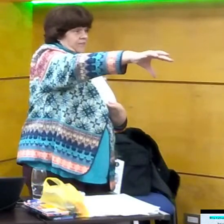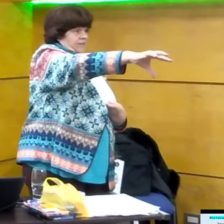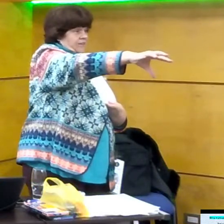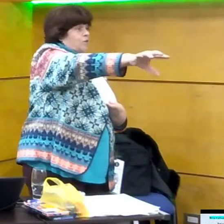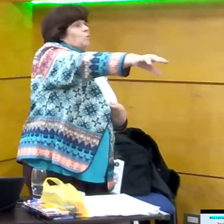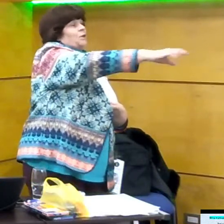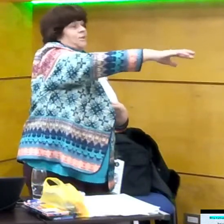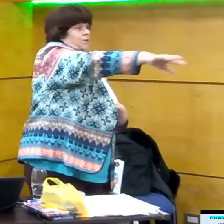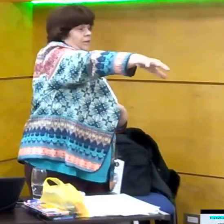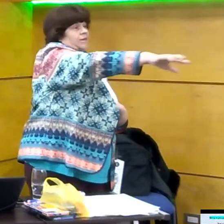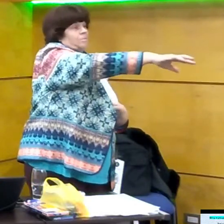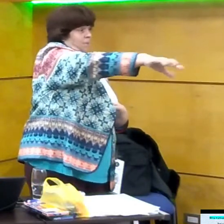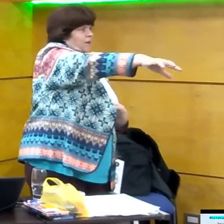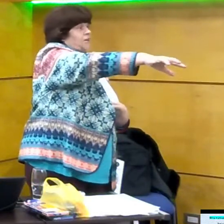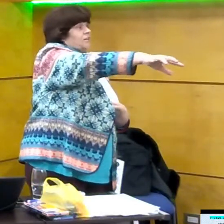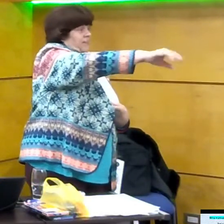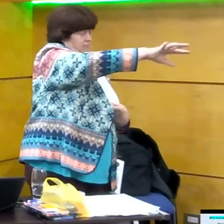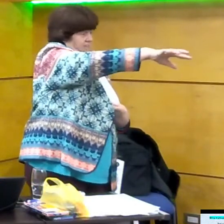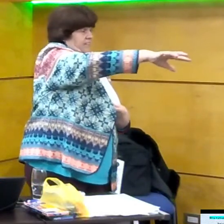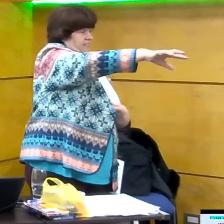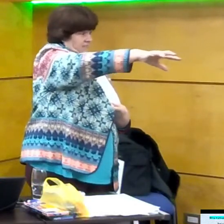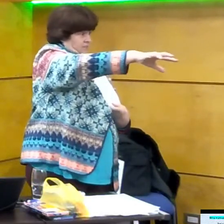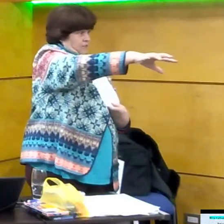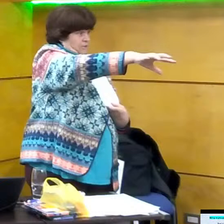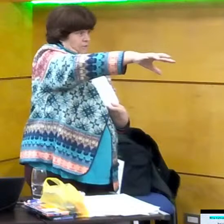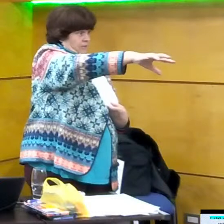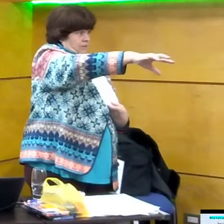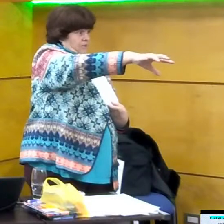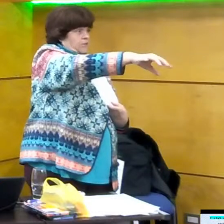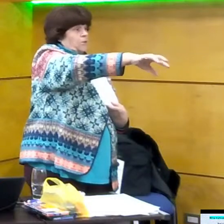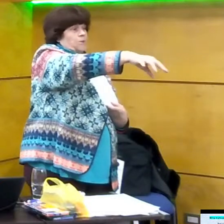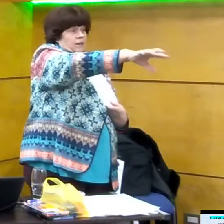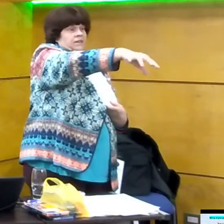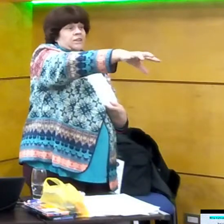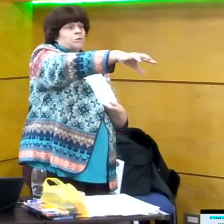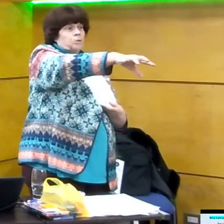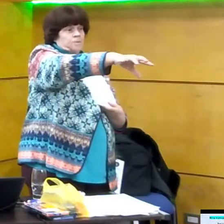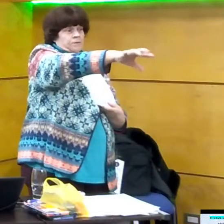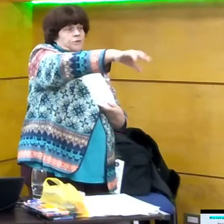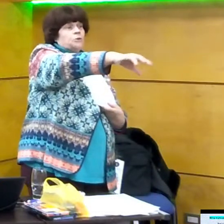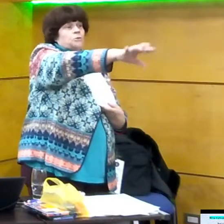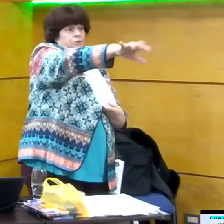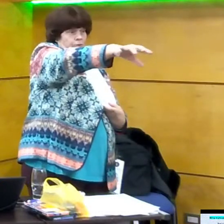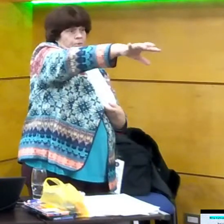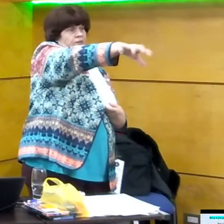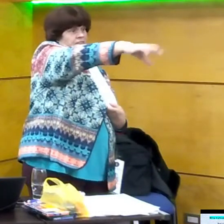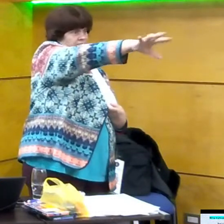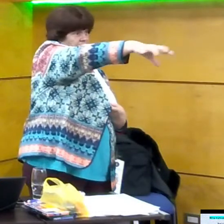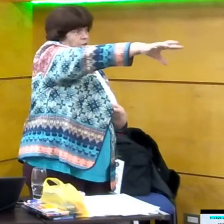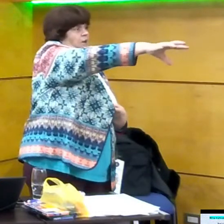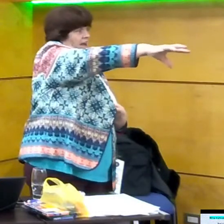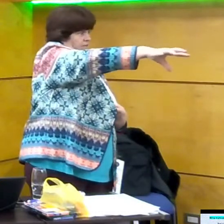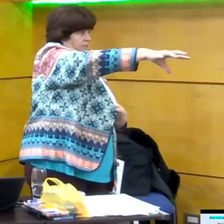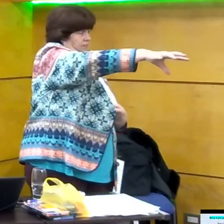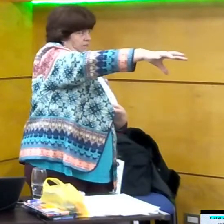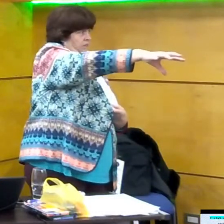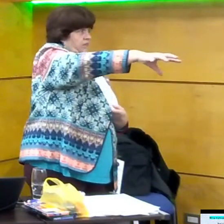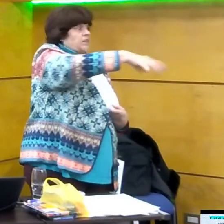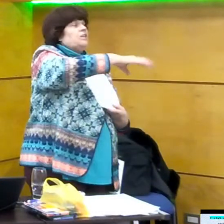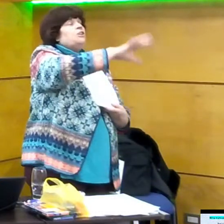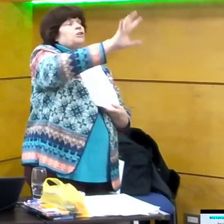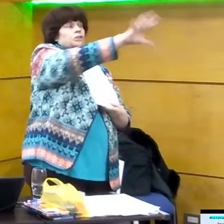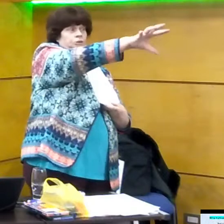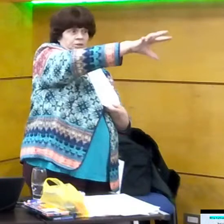yourself with the partner that you're sitting next to. So little groups of 2s or 3s that you have